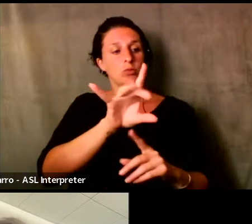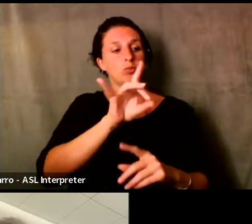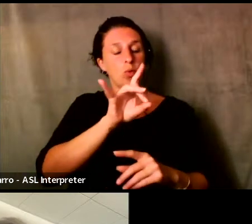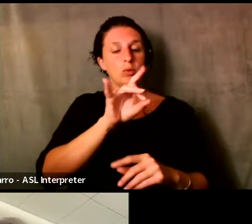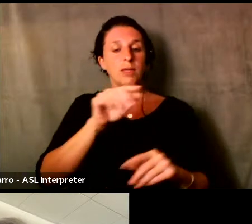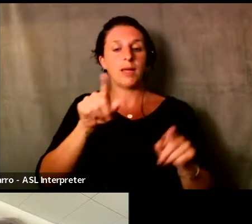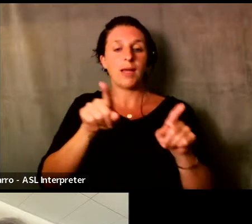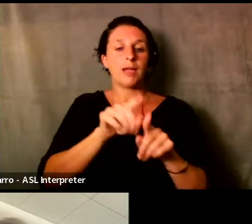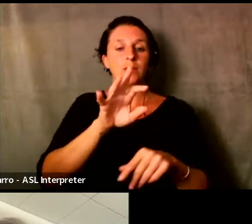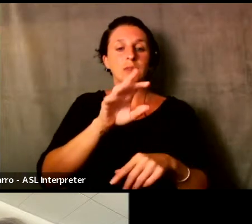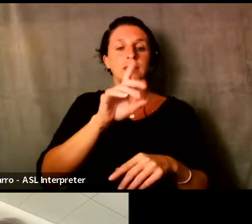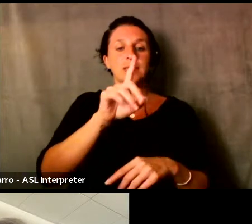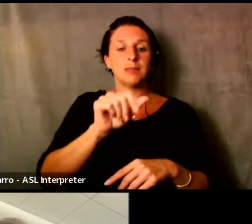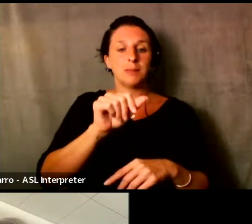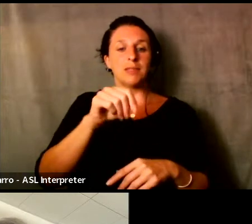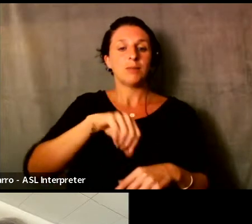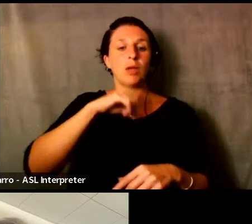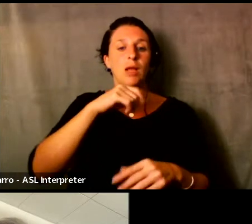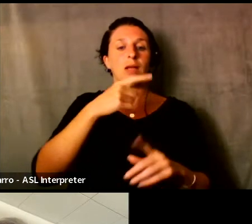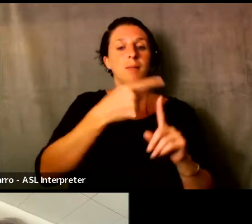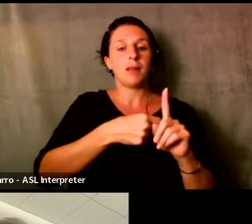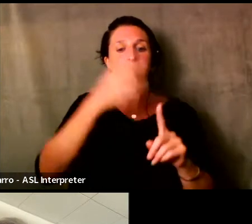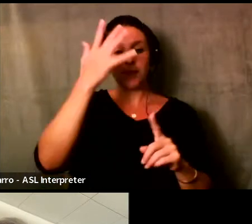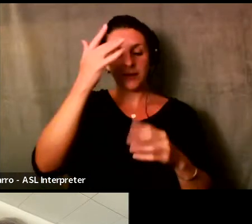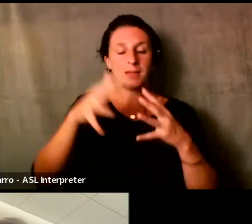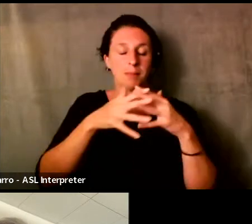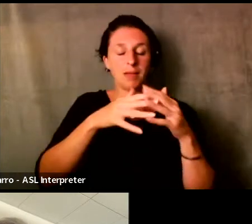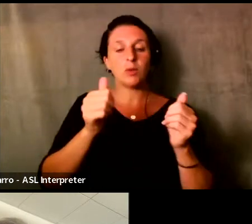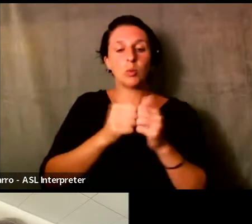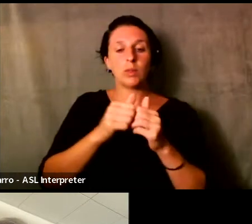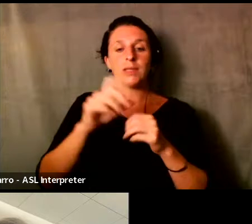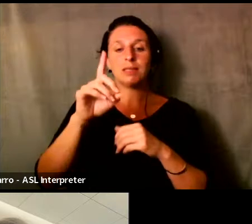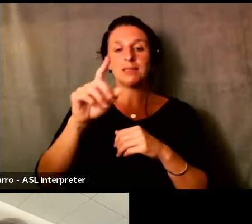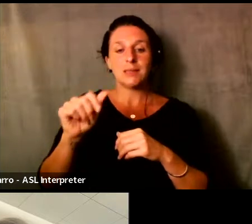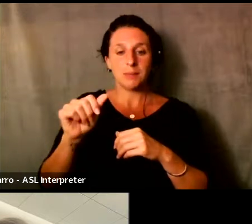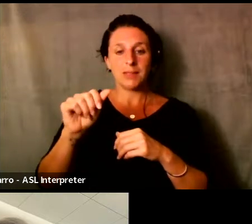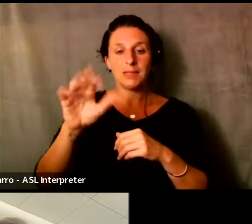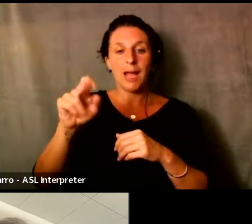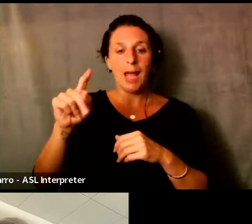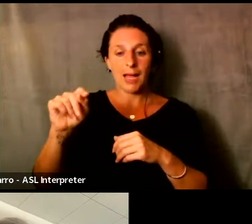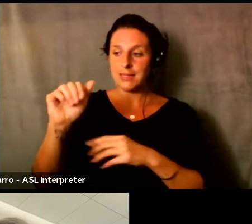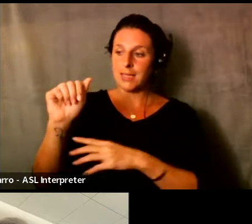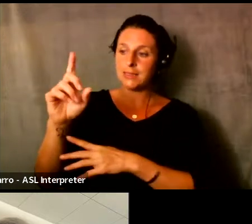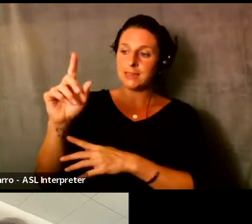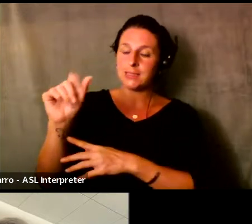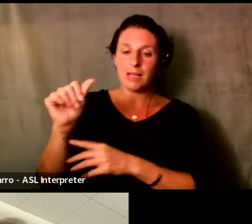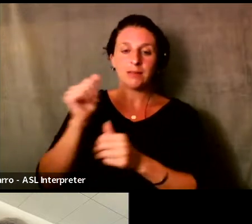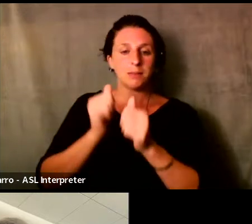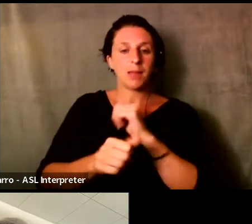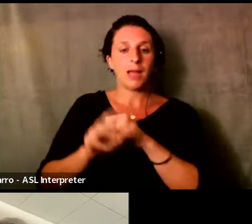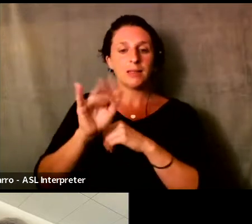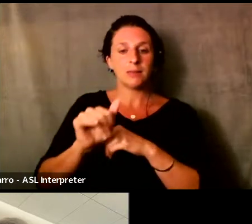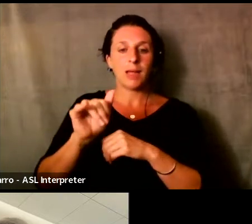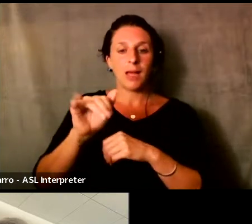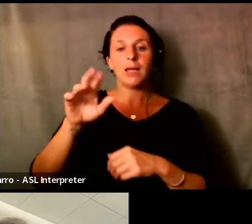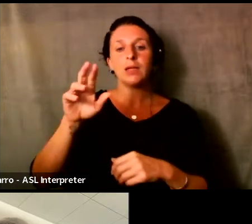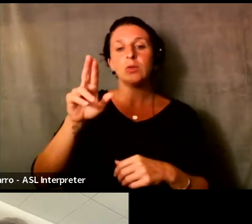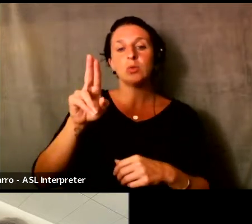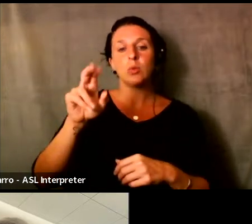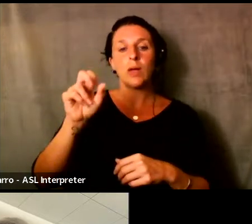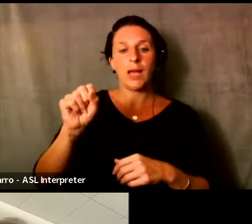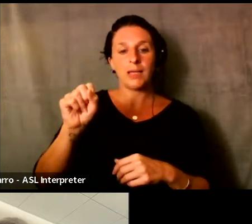Disability Pride Month because the Americans with Disabilities Act, ADA, was passed by the U.S. Congress on